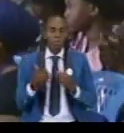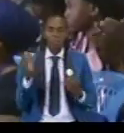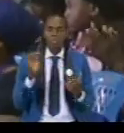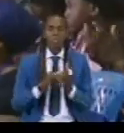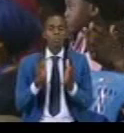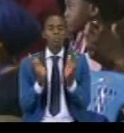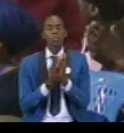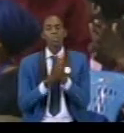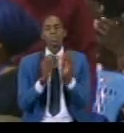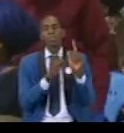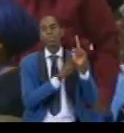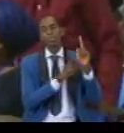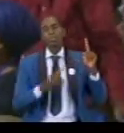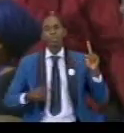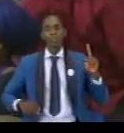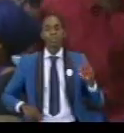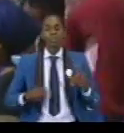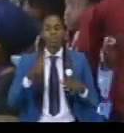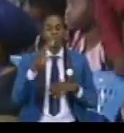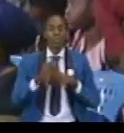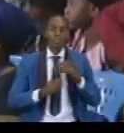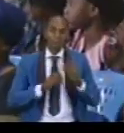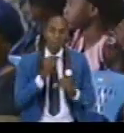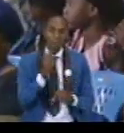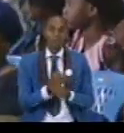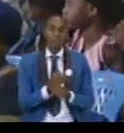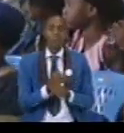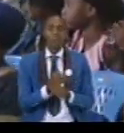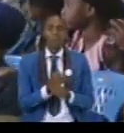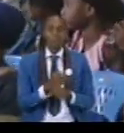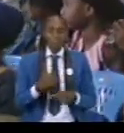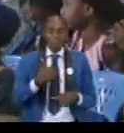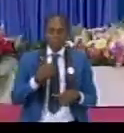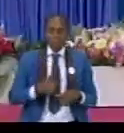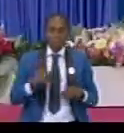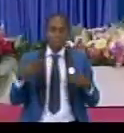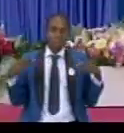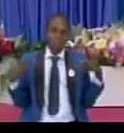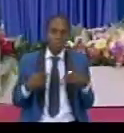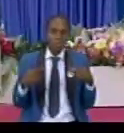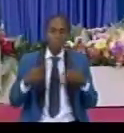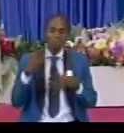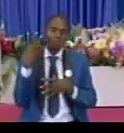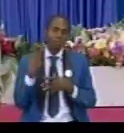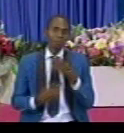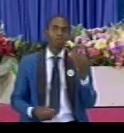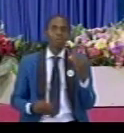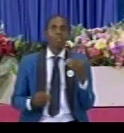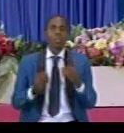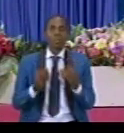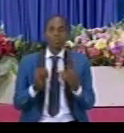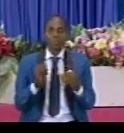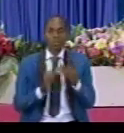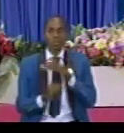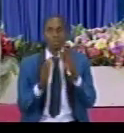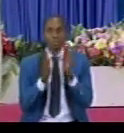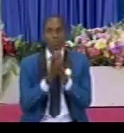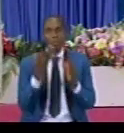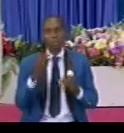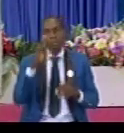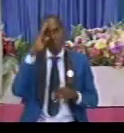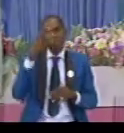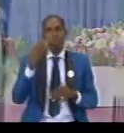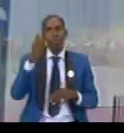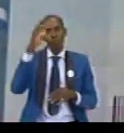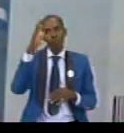Lord. 5 years, palpitation and chest pain disappeared after the prayer of the man of God.